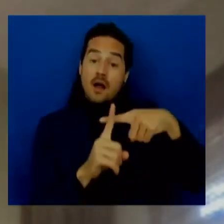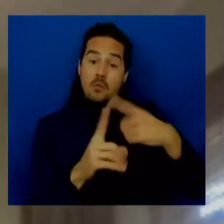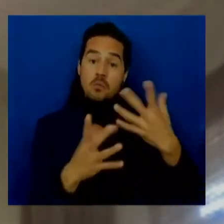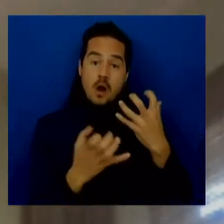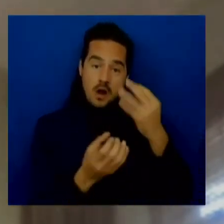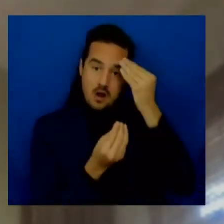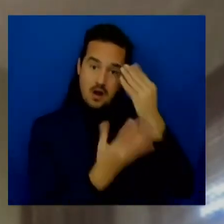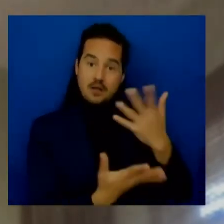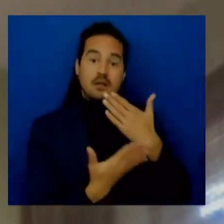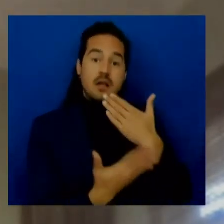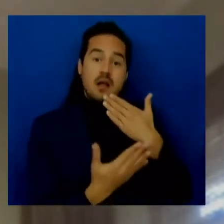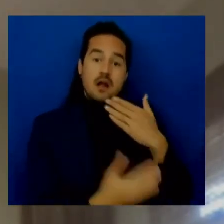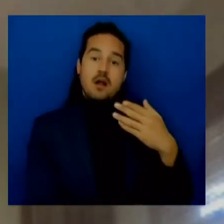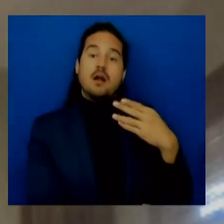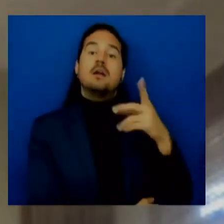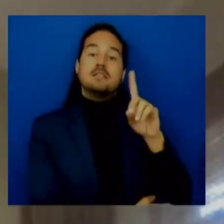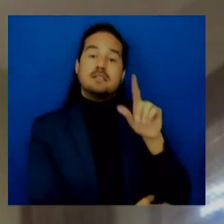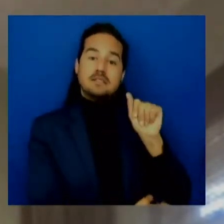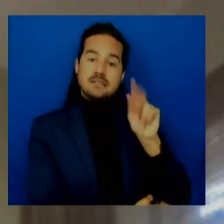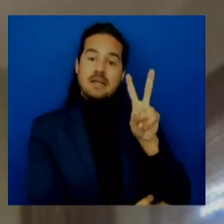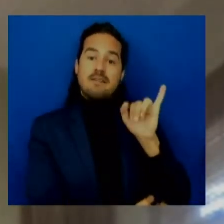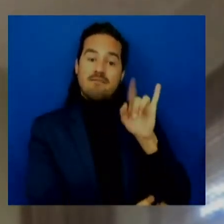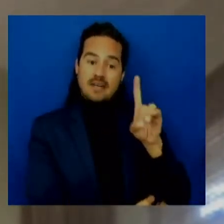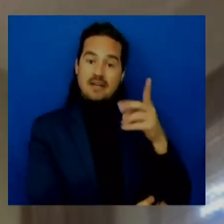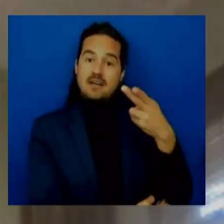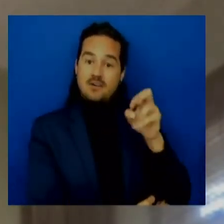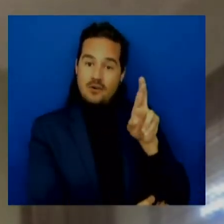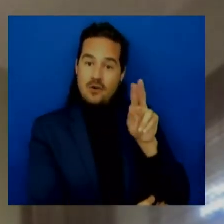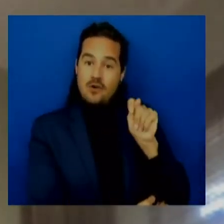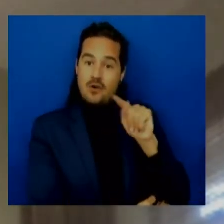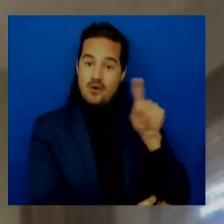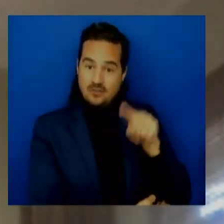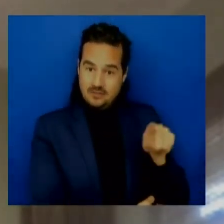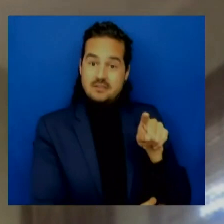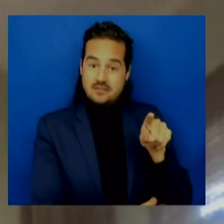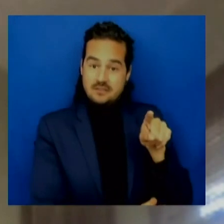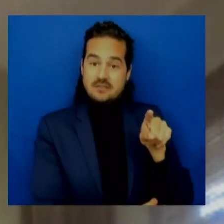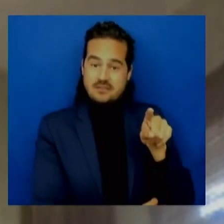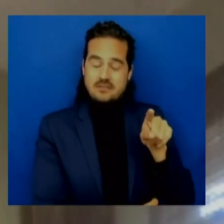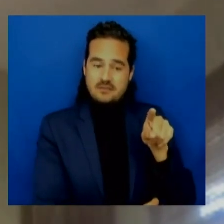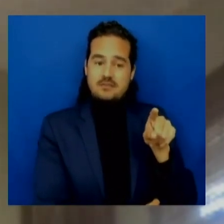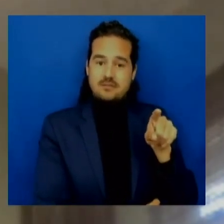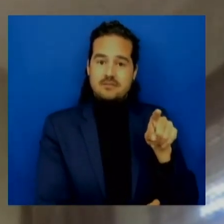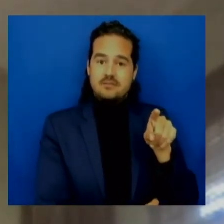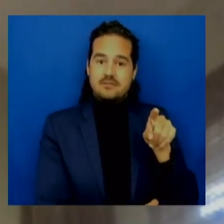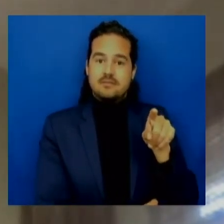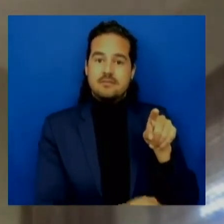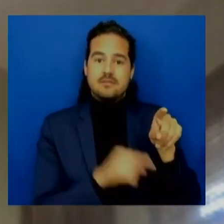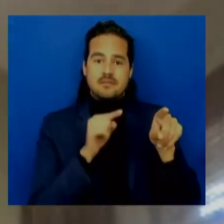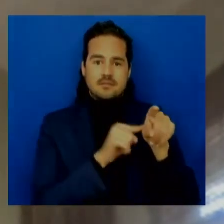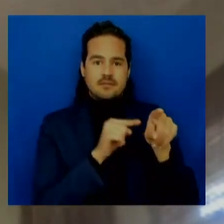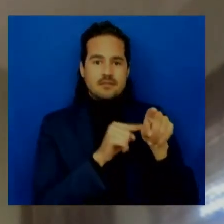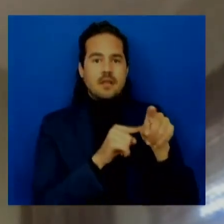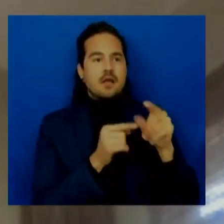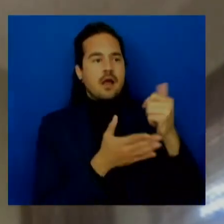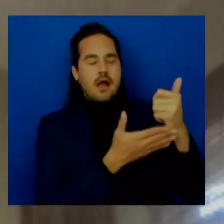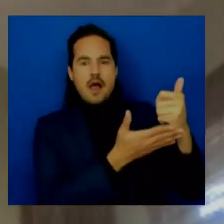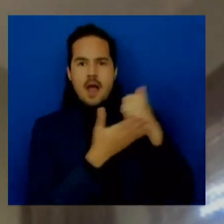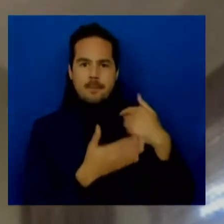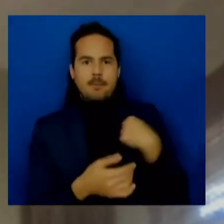and in his commitment toward making sure that we have a just and sound housing policy in this